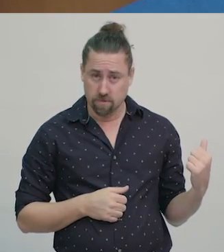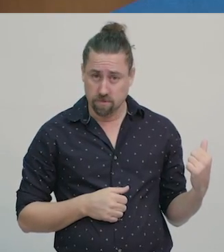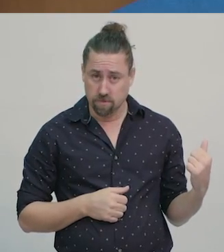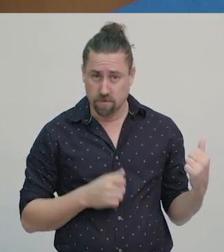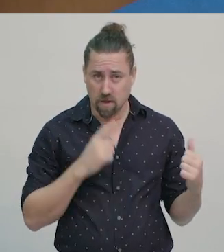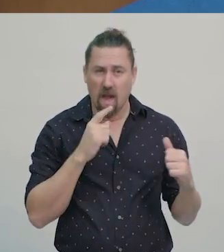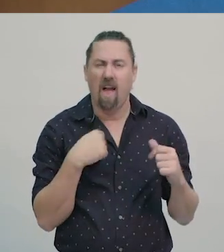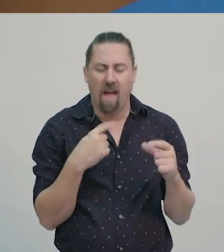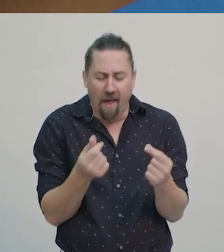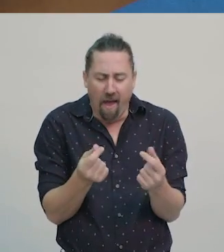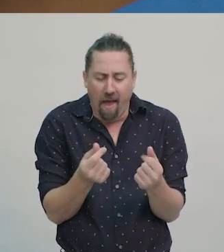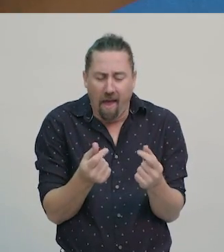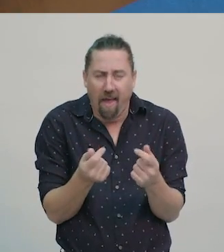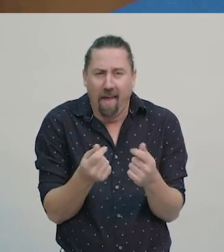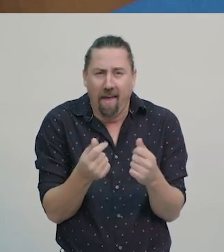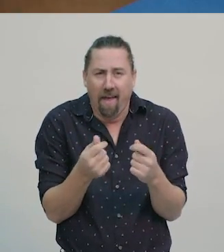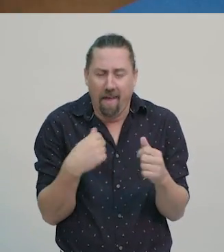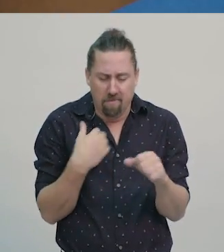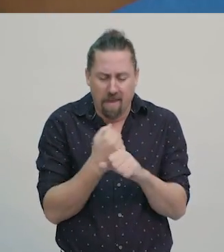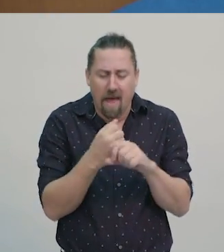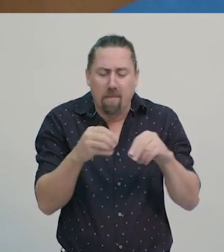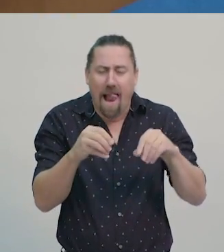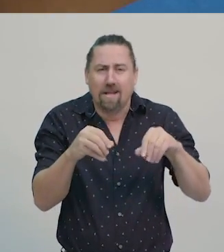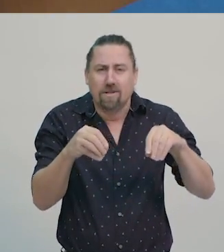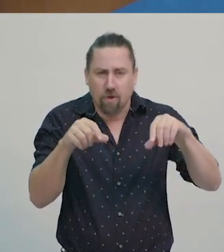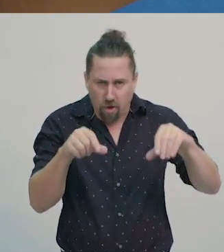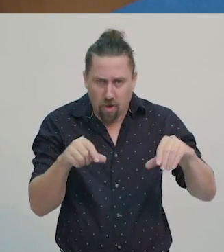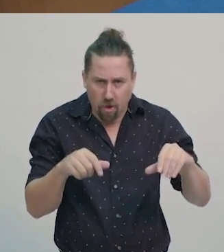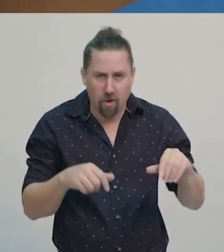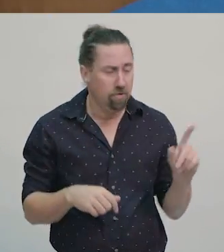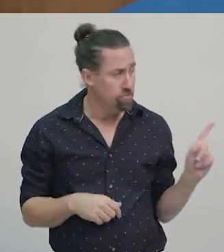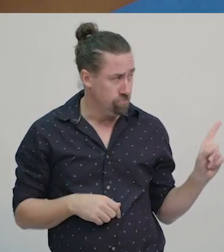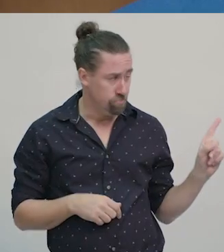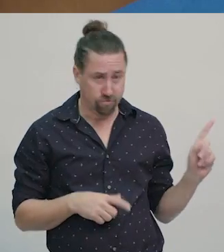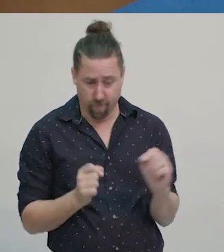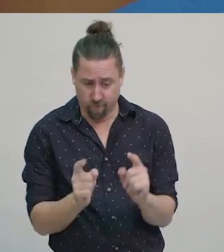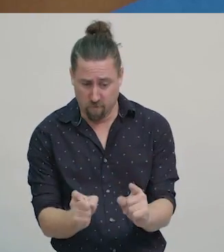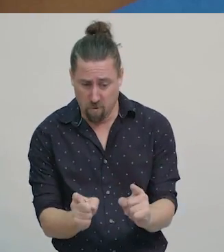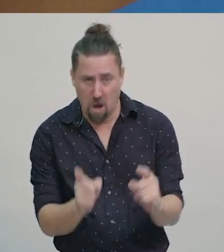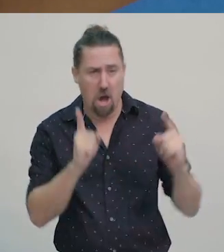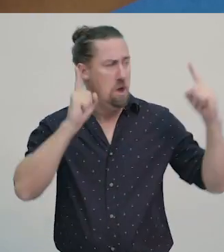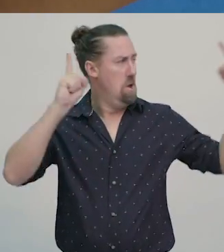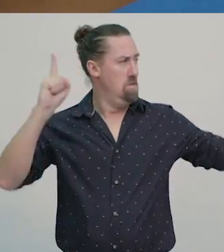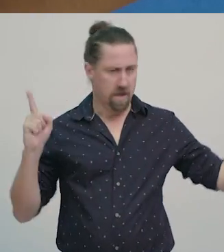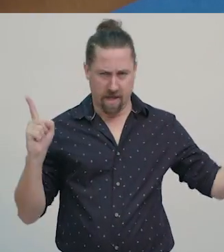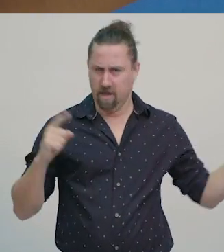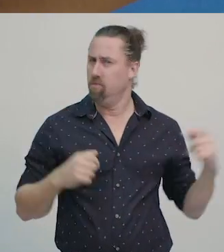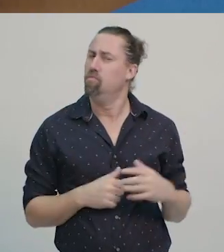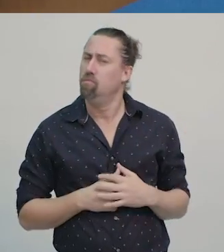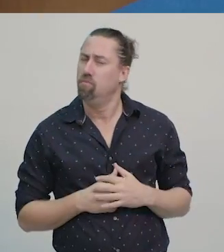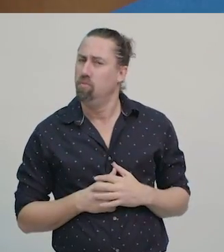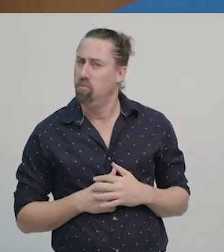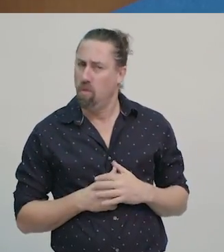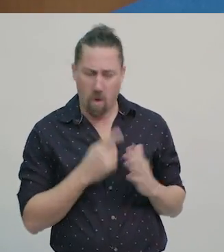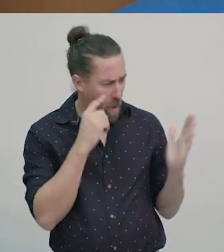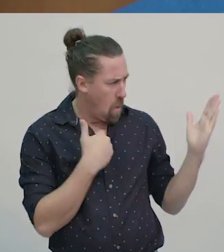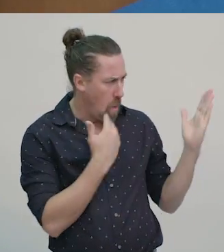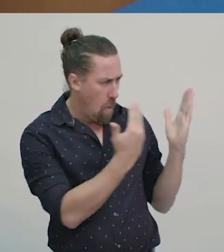are. We can compare the length, height, and mass of objects to see which is